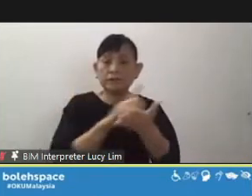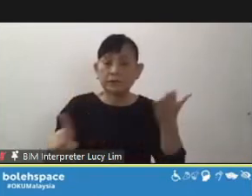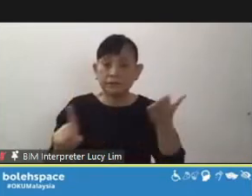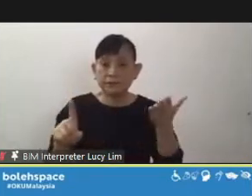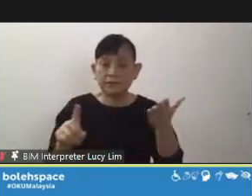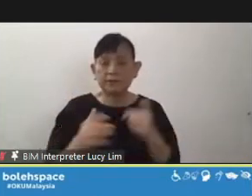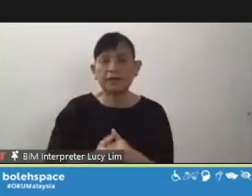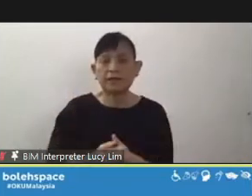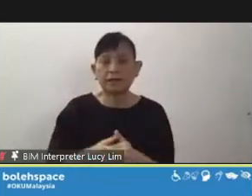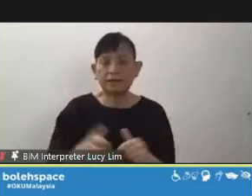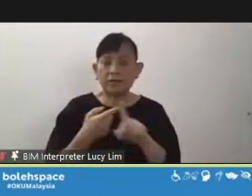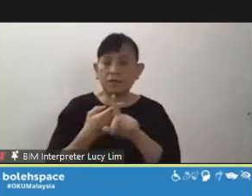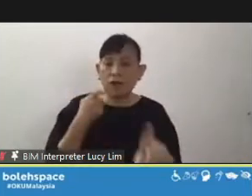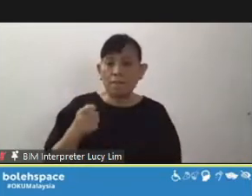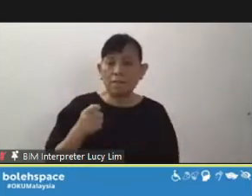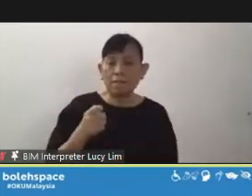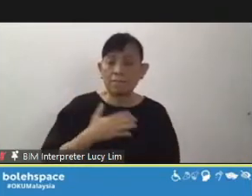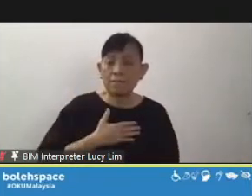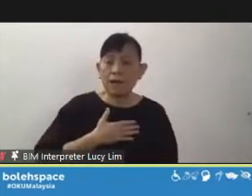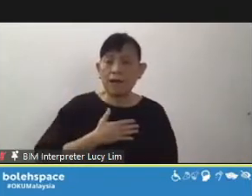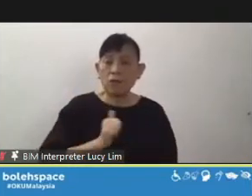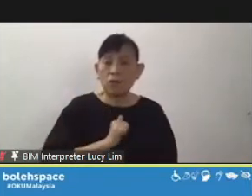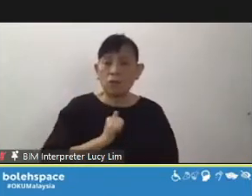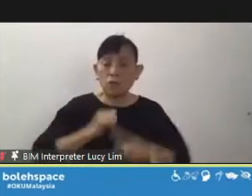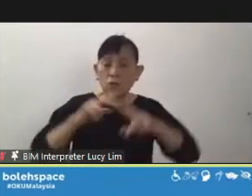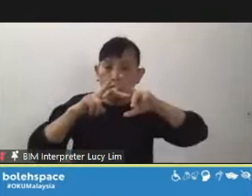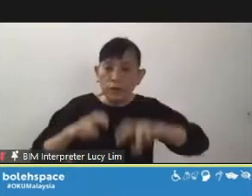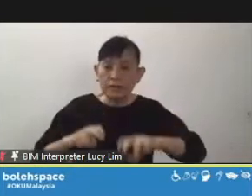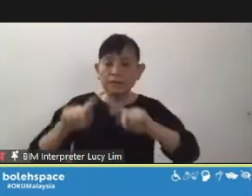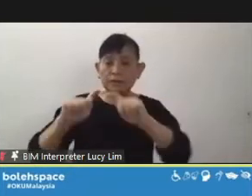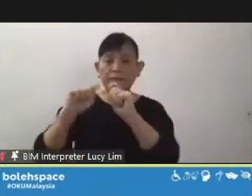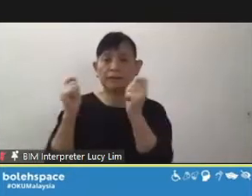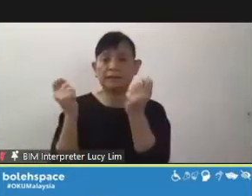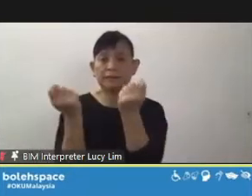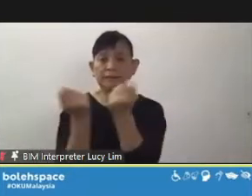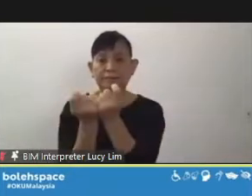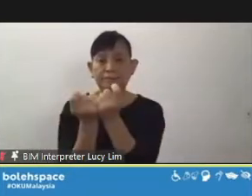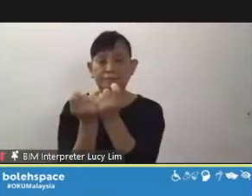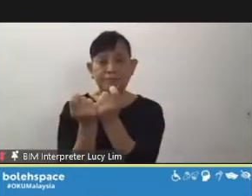is based on my own research with my team, basically.